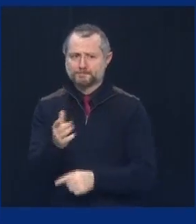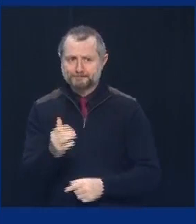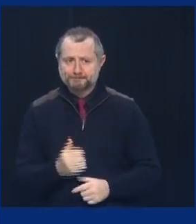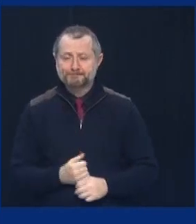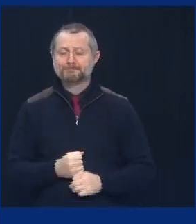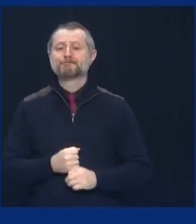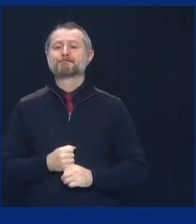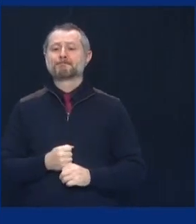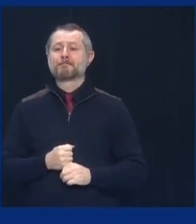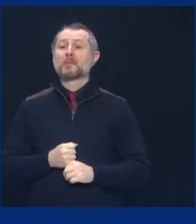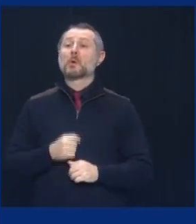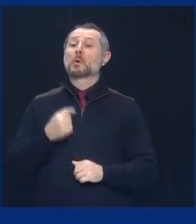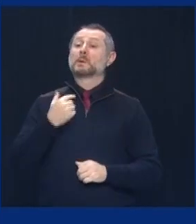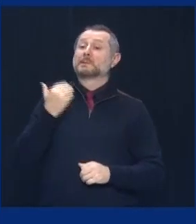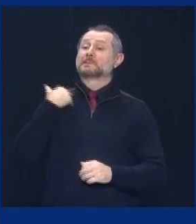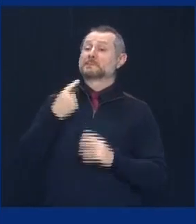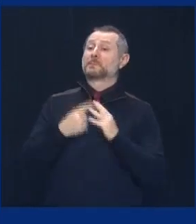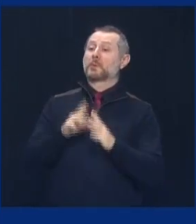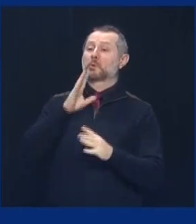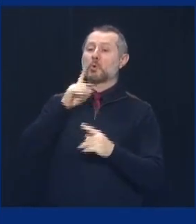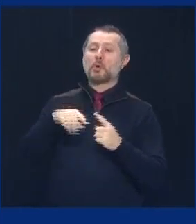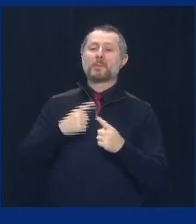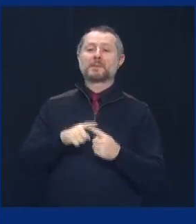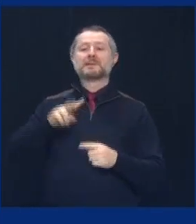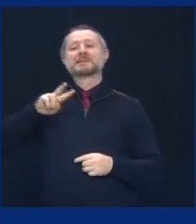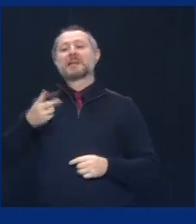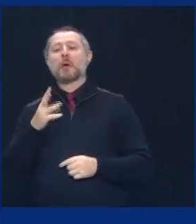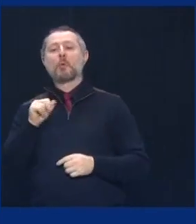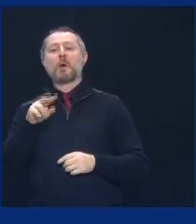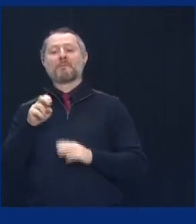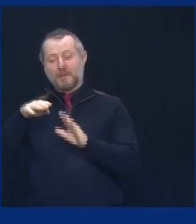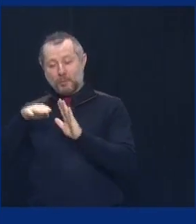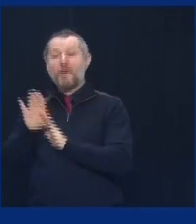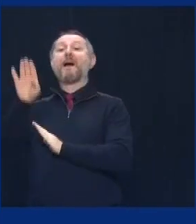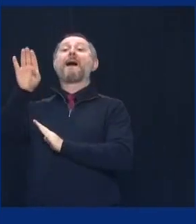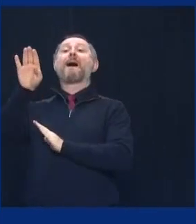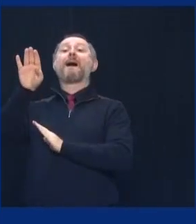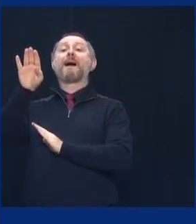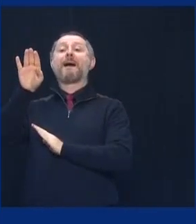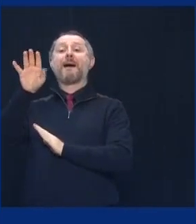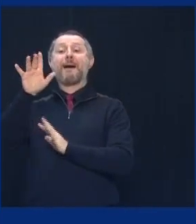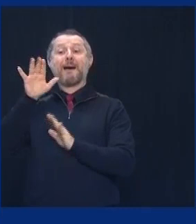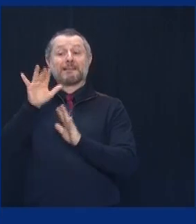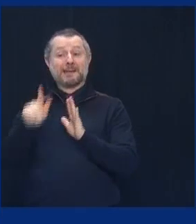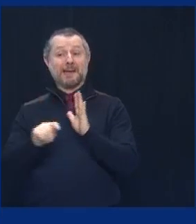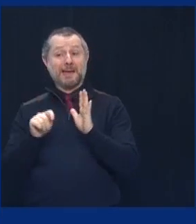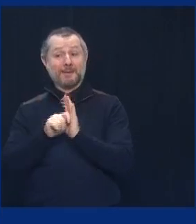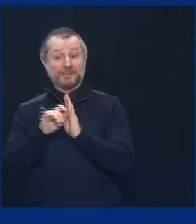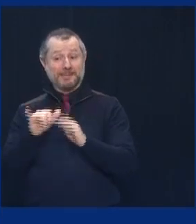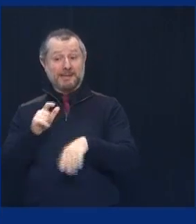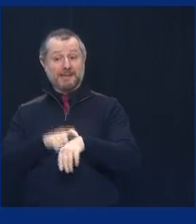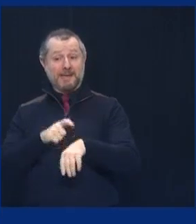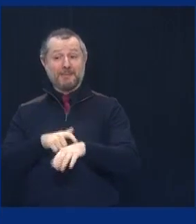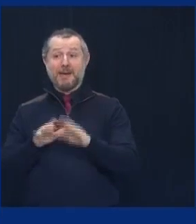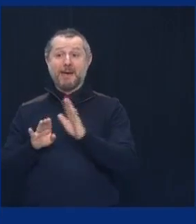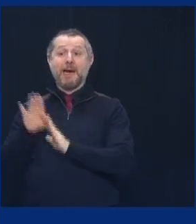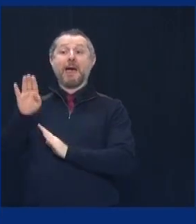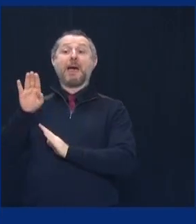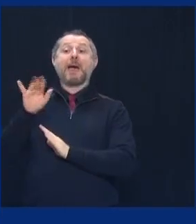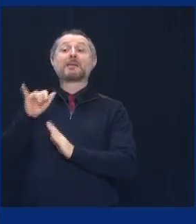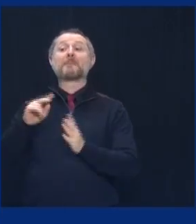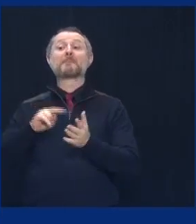early on spoke about a second wave. The second wave at that time referenced